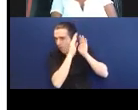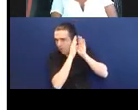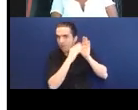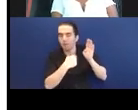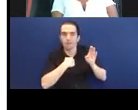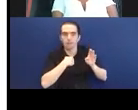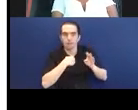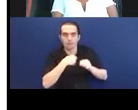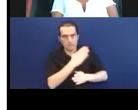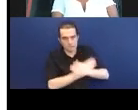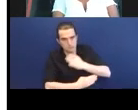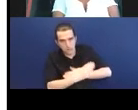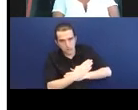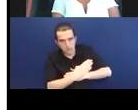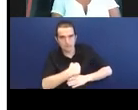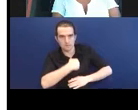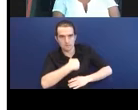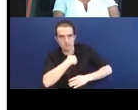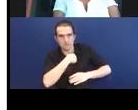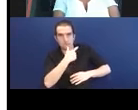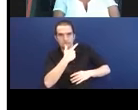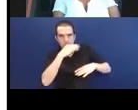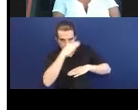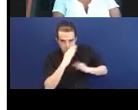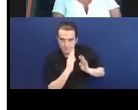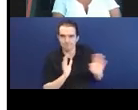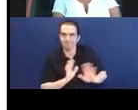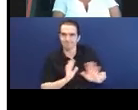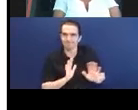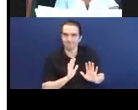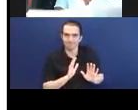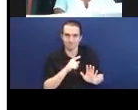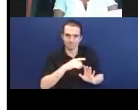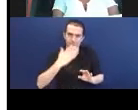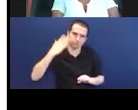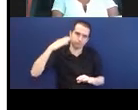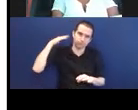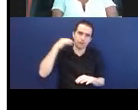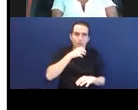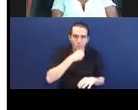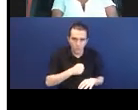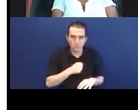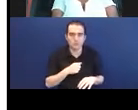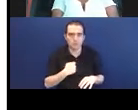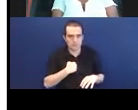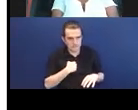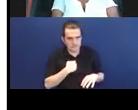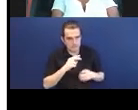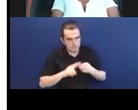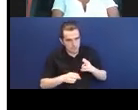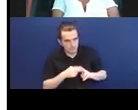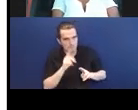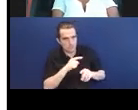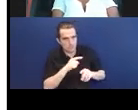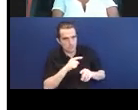where the barrier of environment, attitude, and organization are what disable people with impairments and